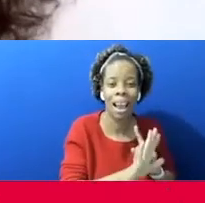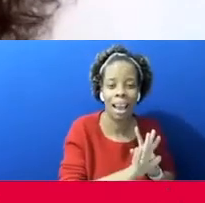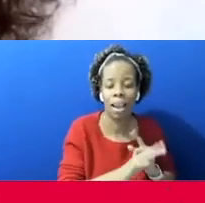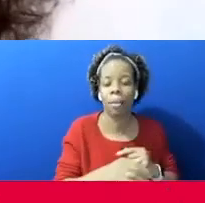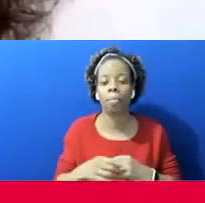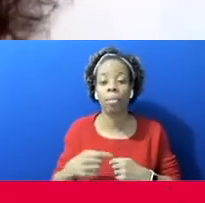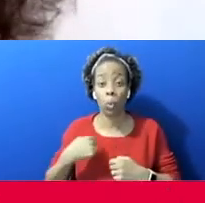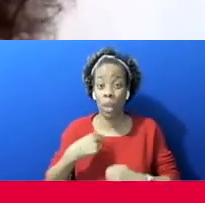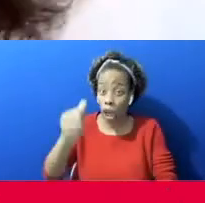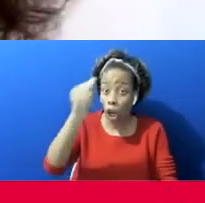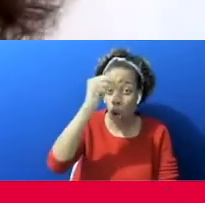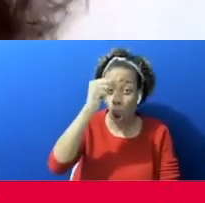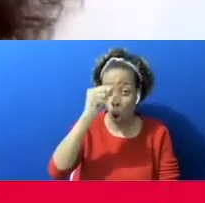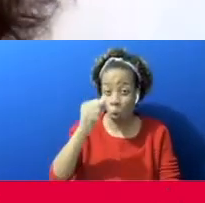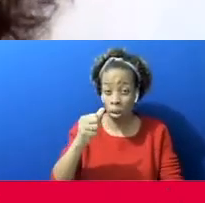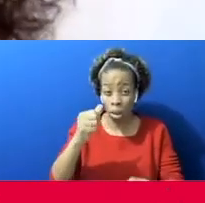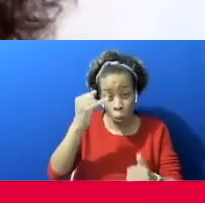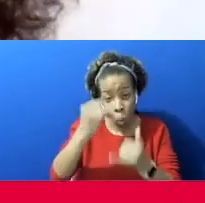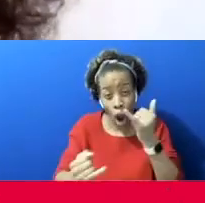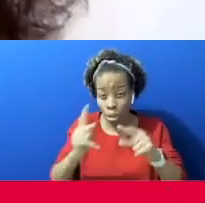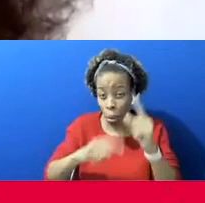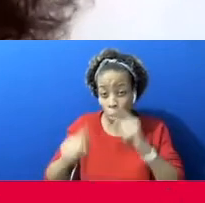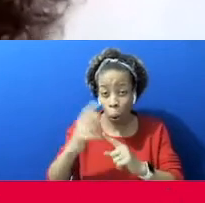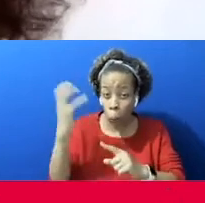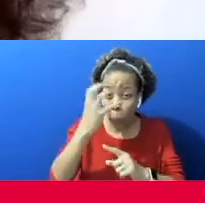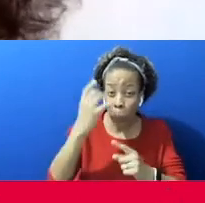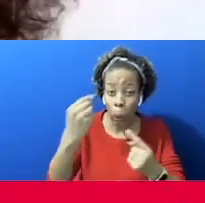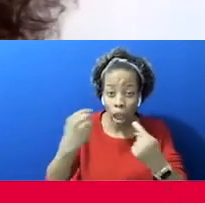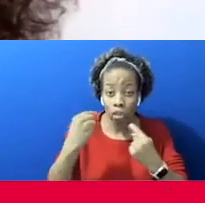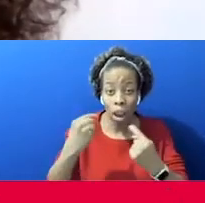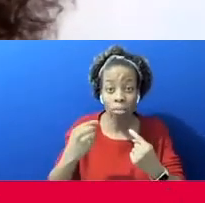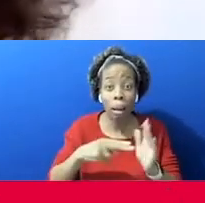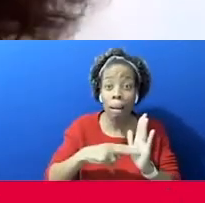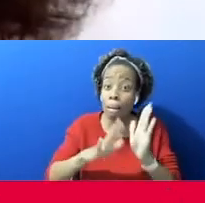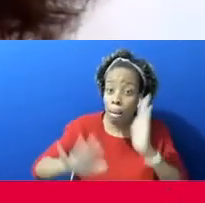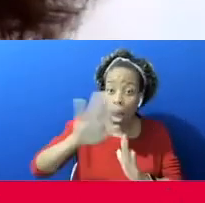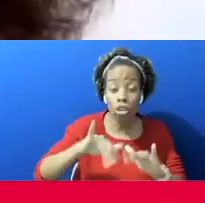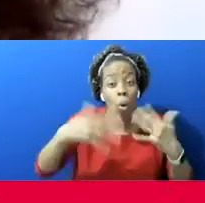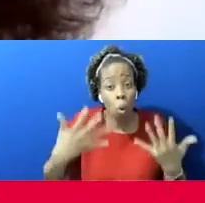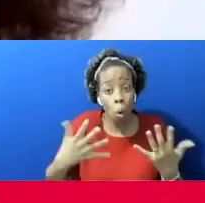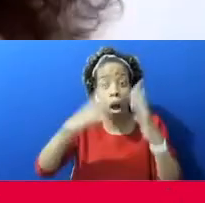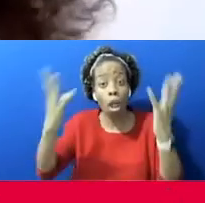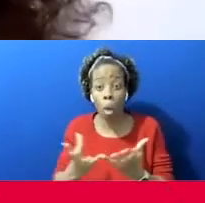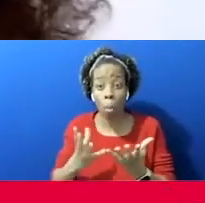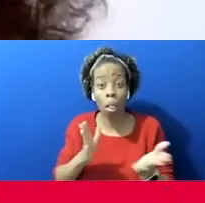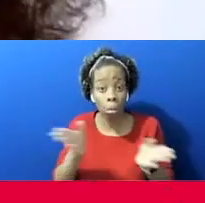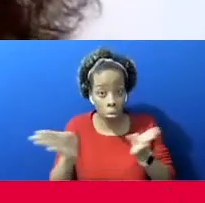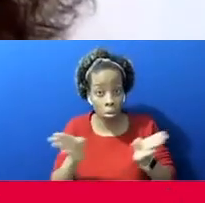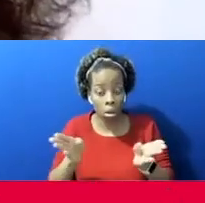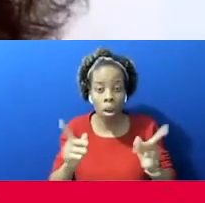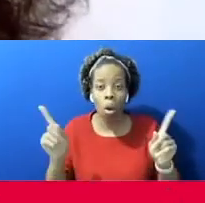biggest threat we all face, whether it's from a national perspective or a global perspective, is climate